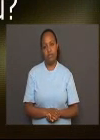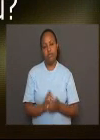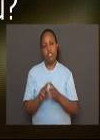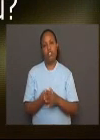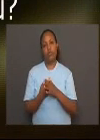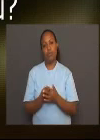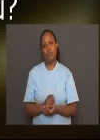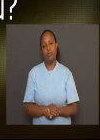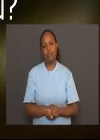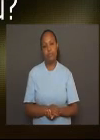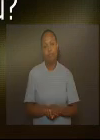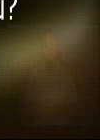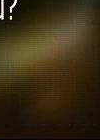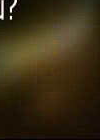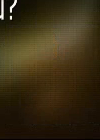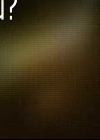Begin.